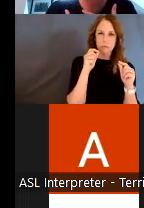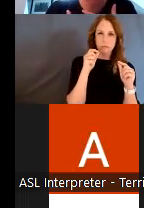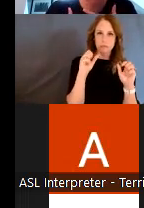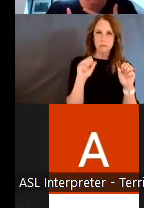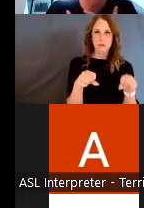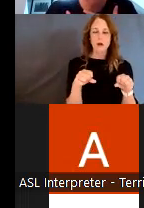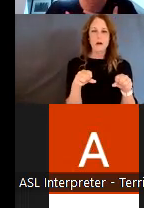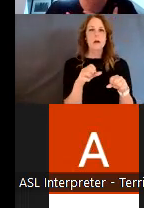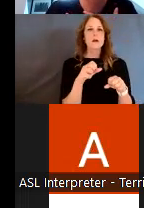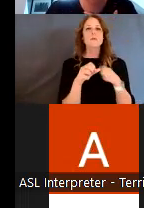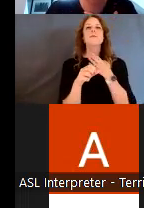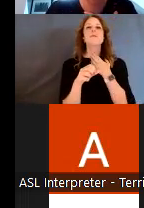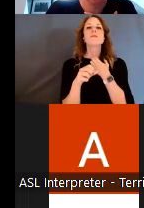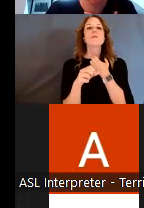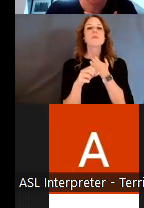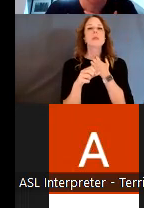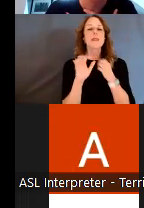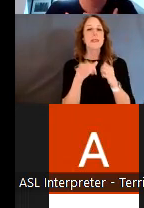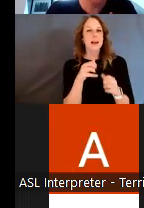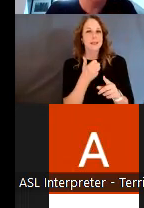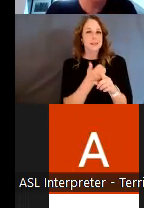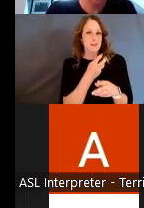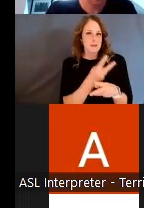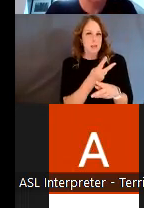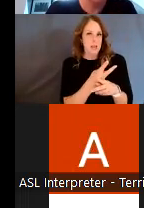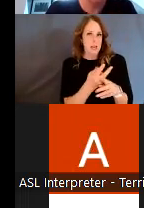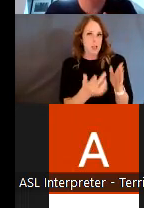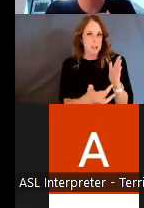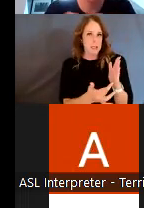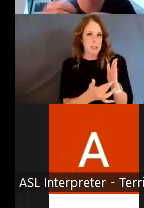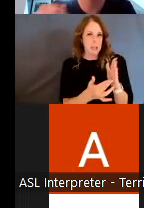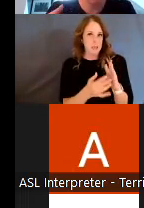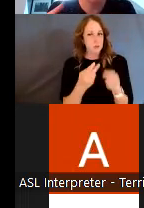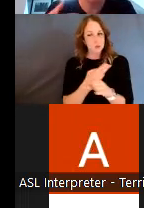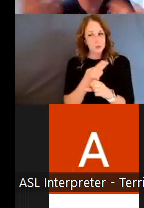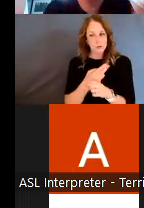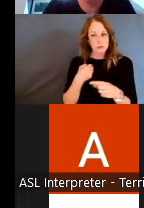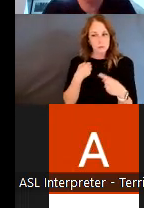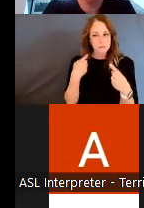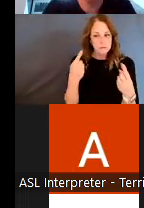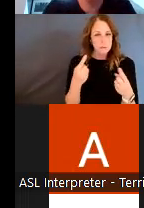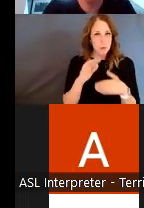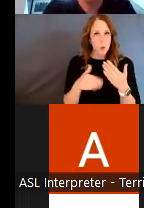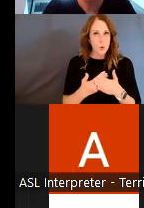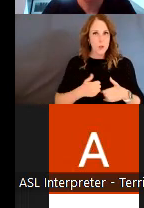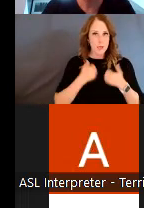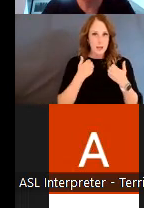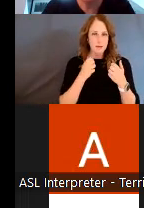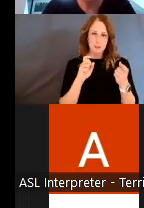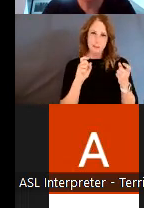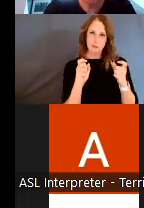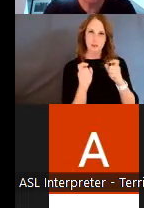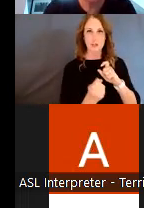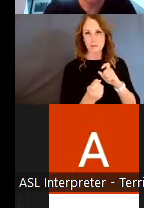carry self-care techniques throughout our lives, and they grow and change as we grow and change.